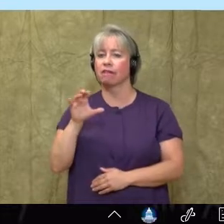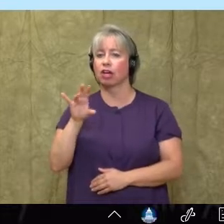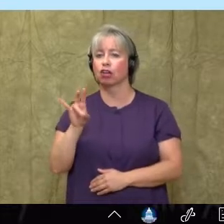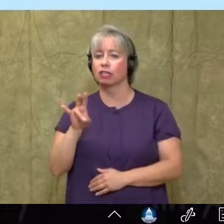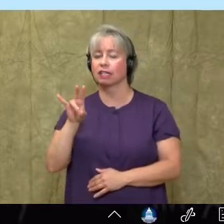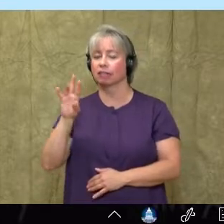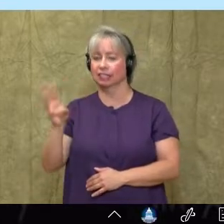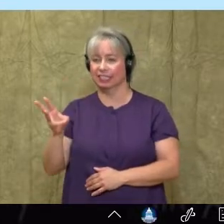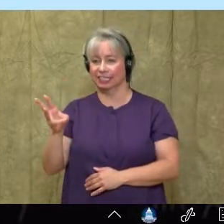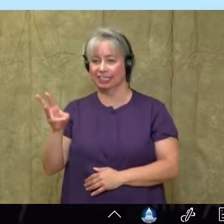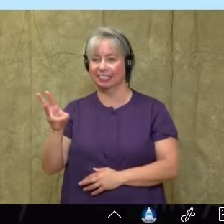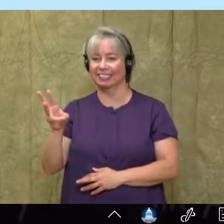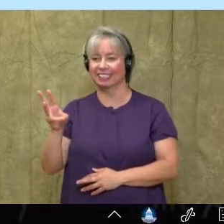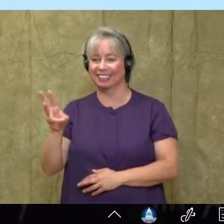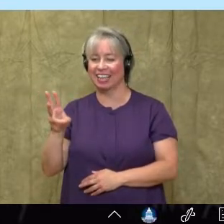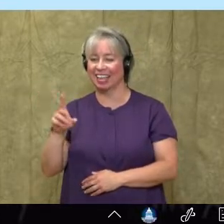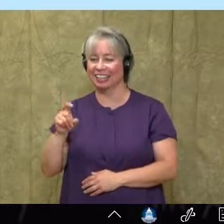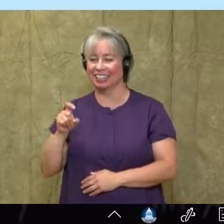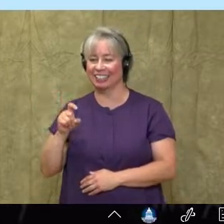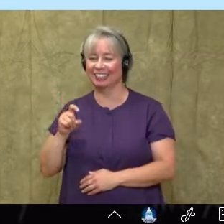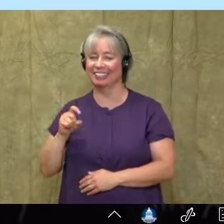576. Oop, need my pen.